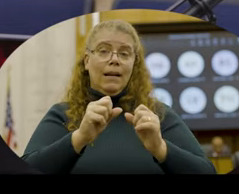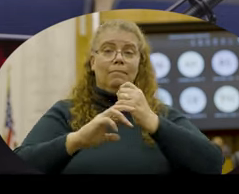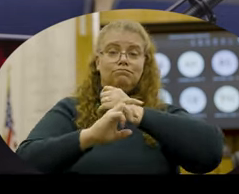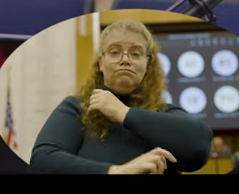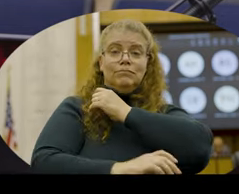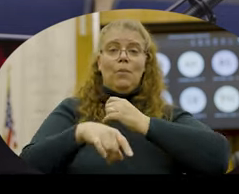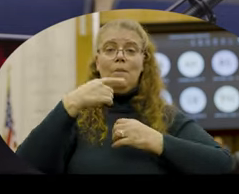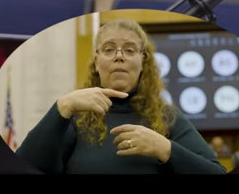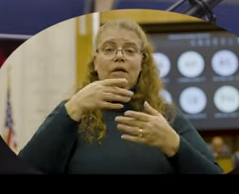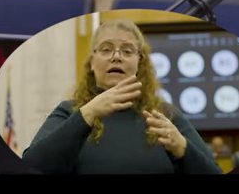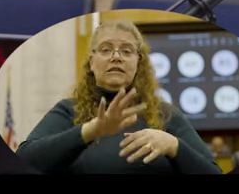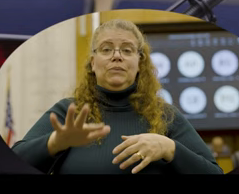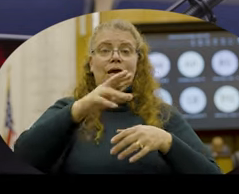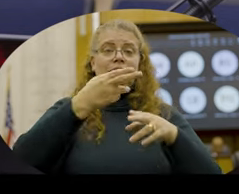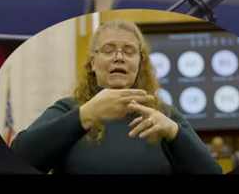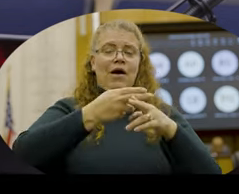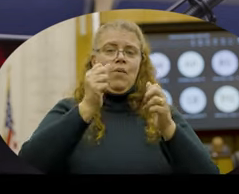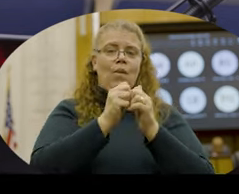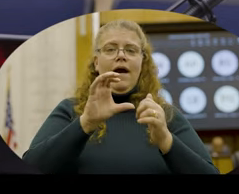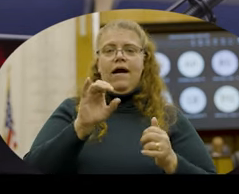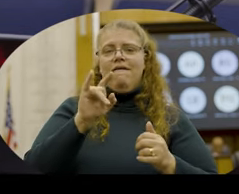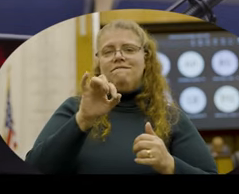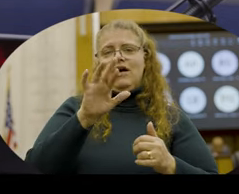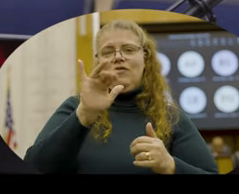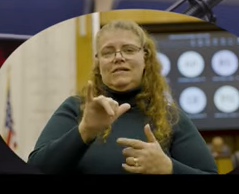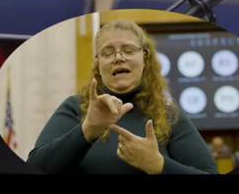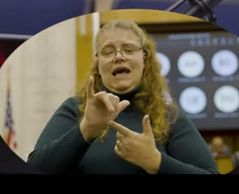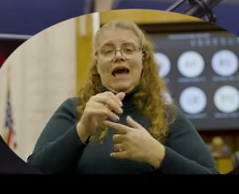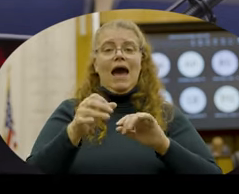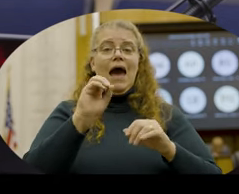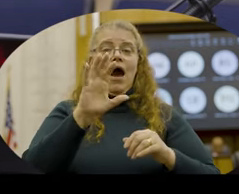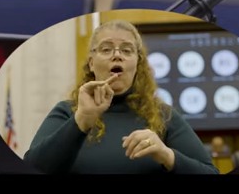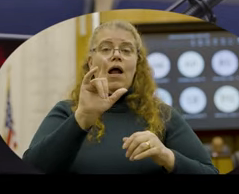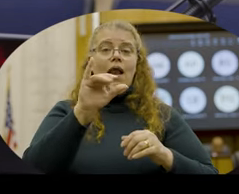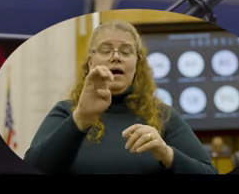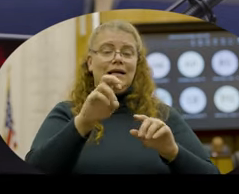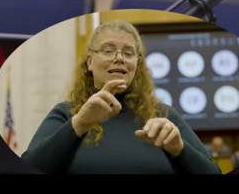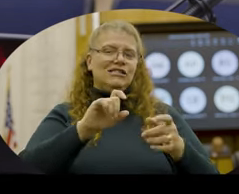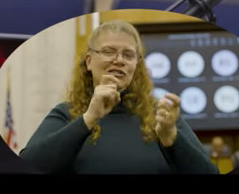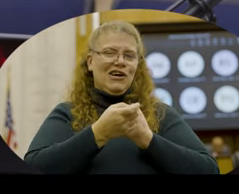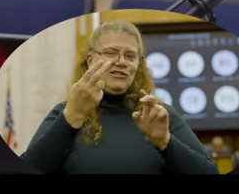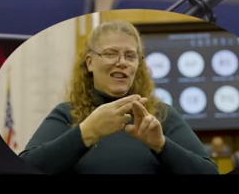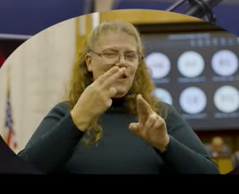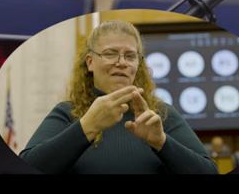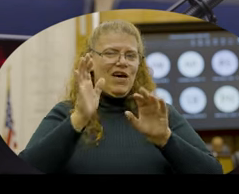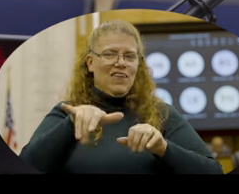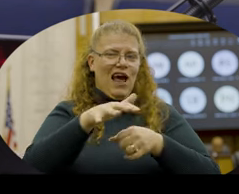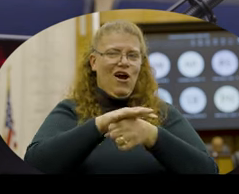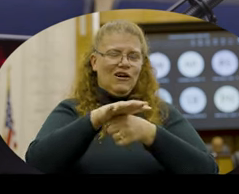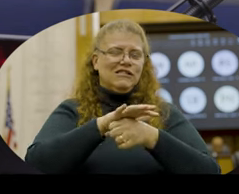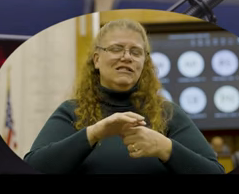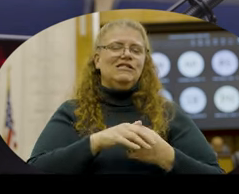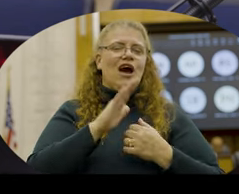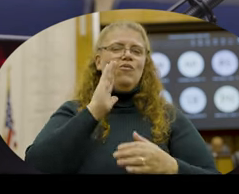CIP plan also includes $2 million in funding for the development of the Heritage Campus in Shaco Bottom. With